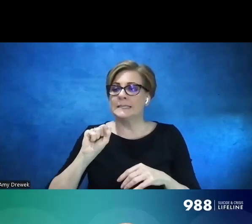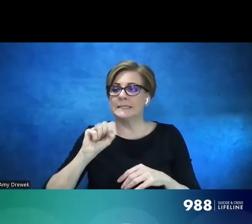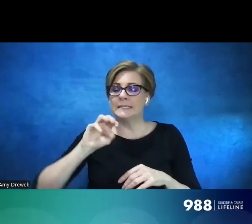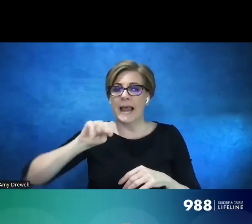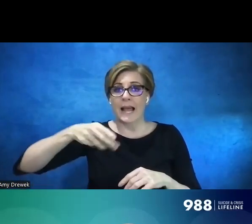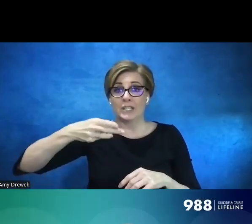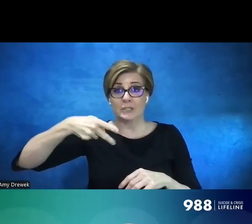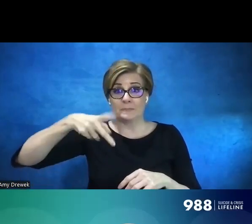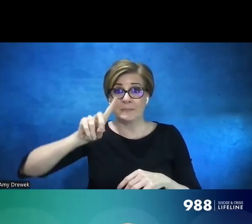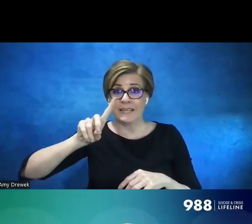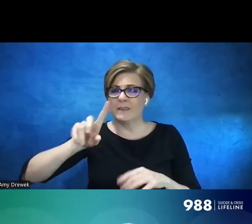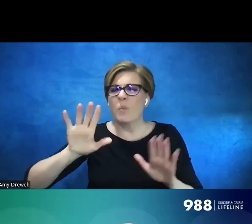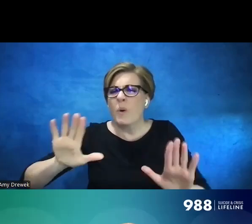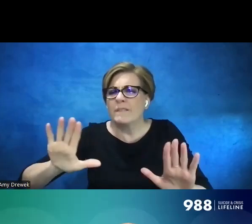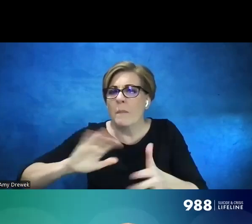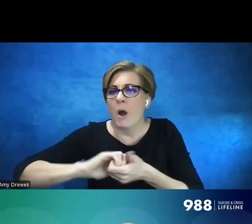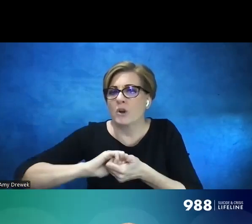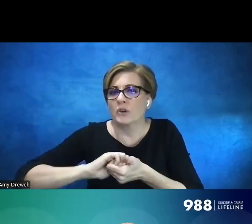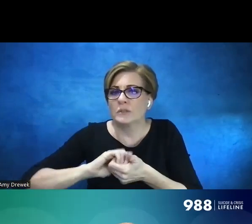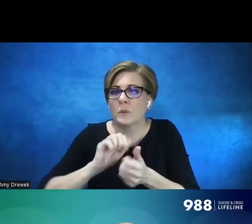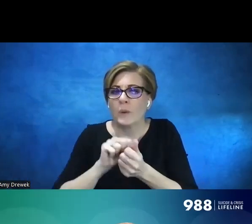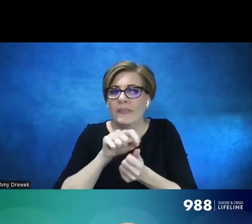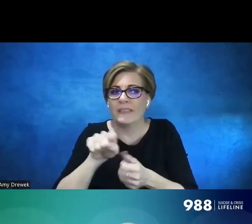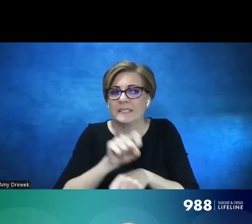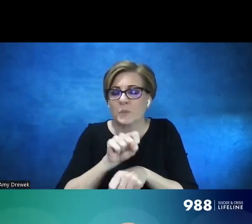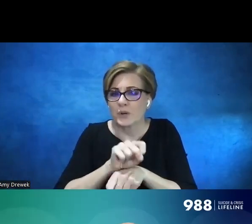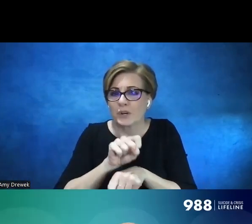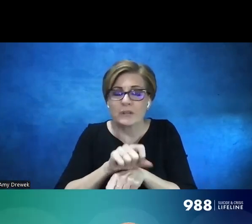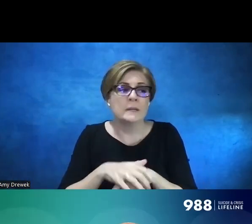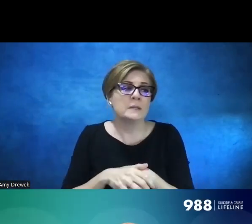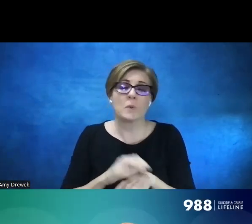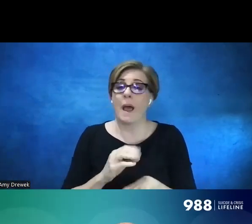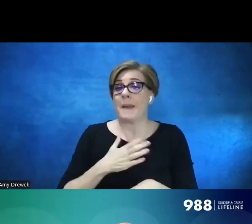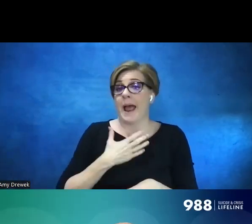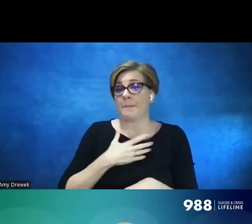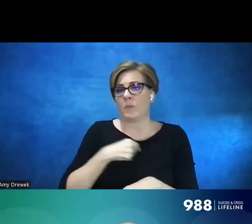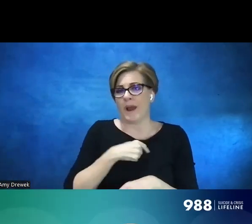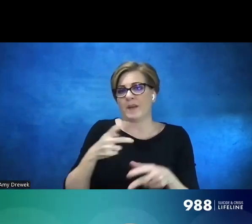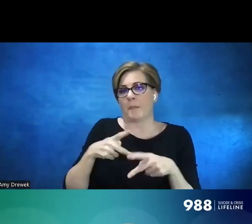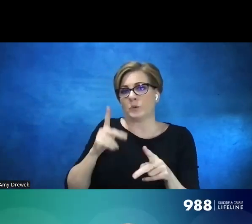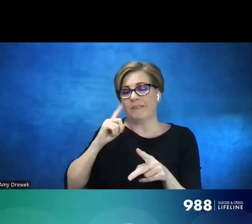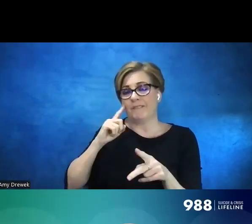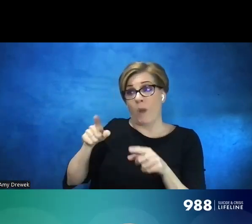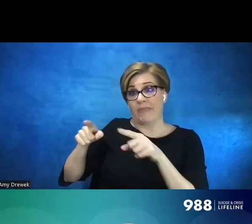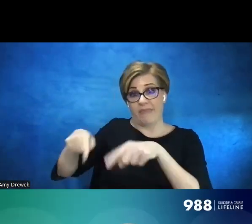partners in all of this work. So really happy that there's an opportunity for them to